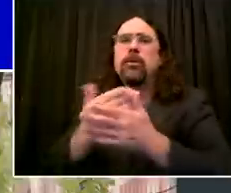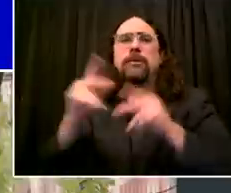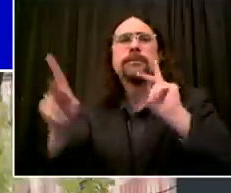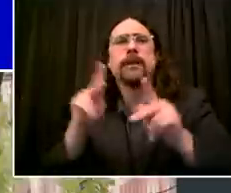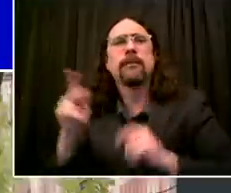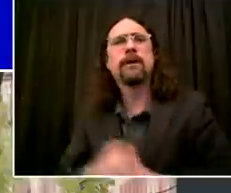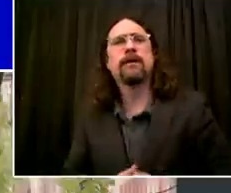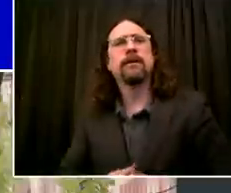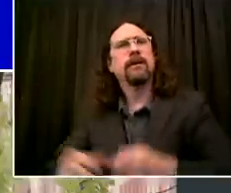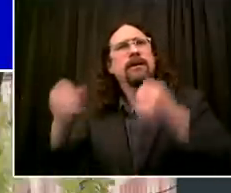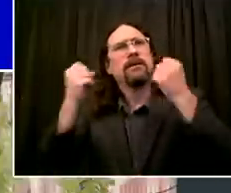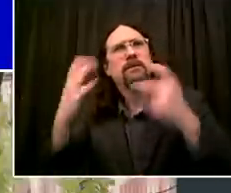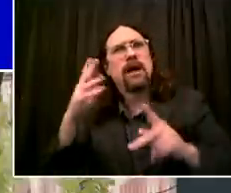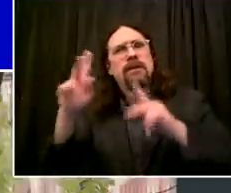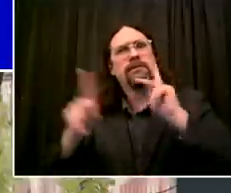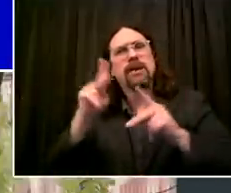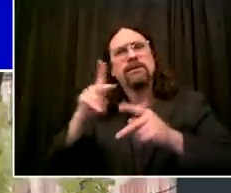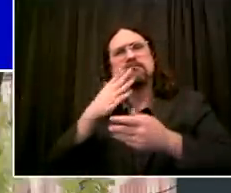by